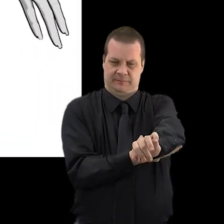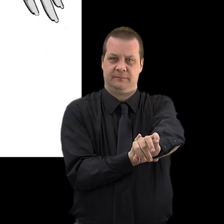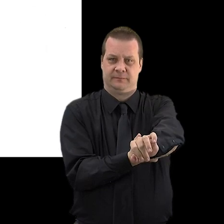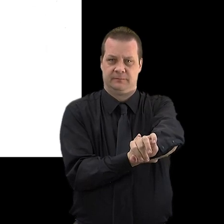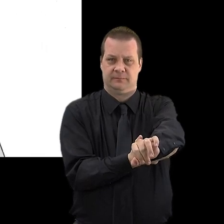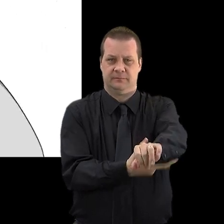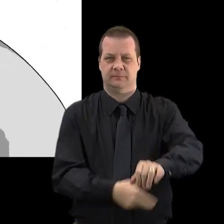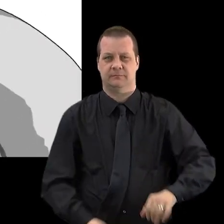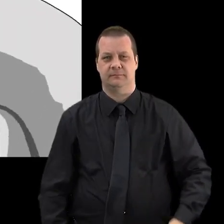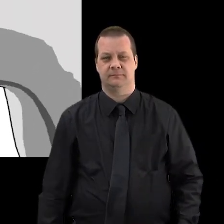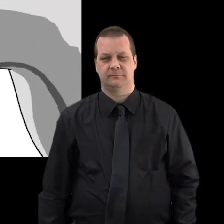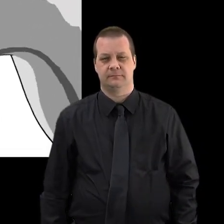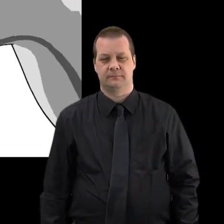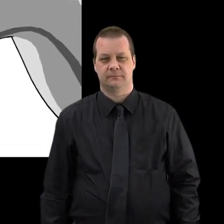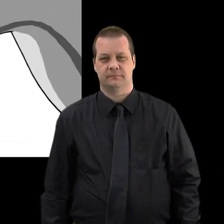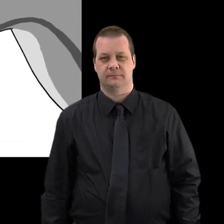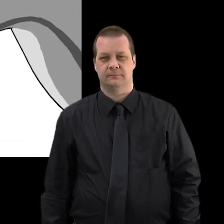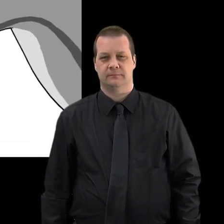itself.